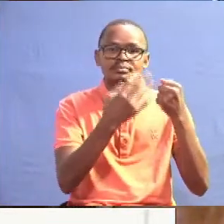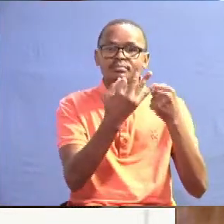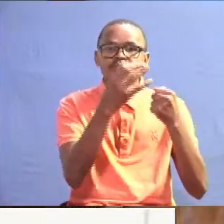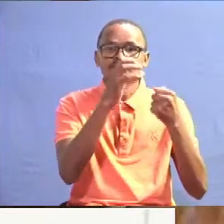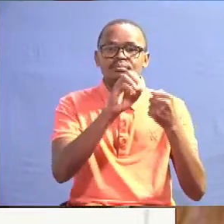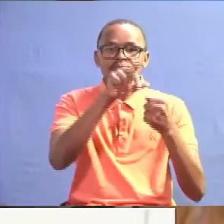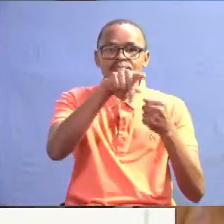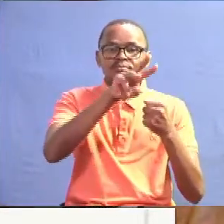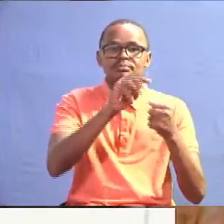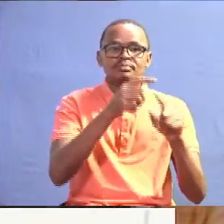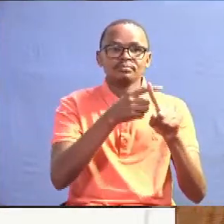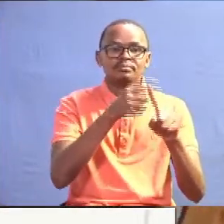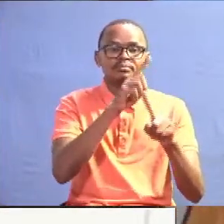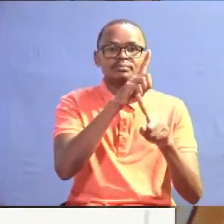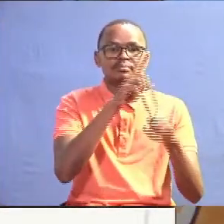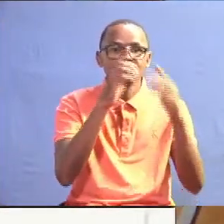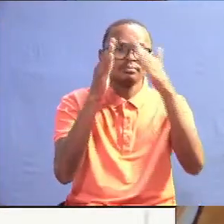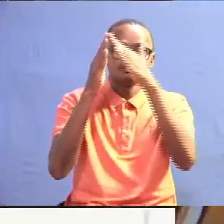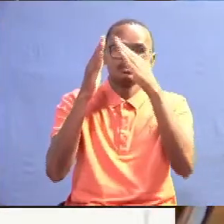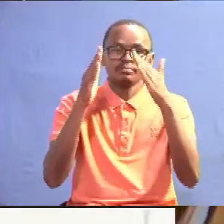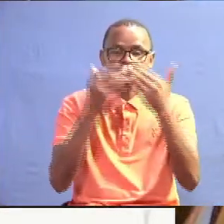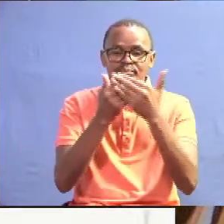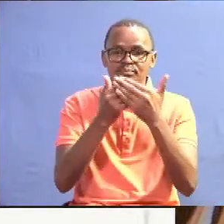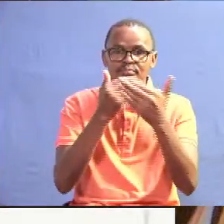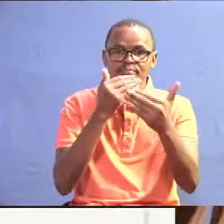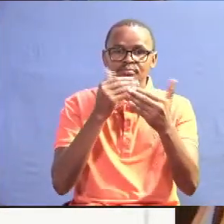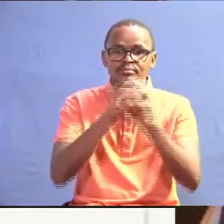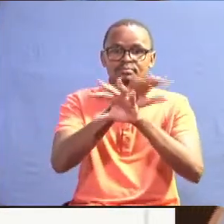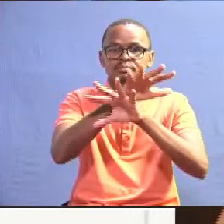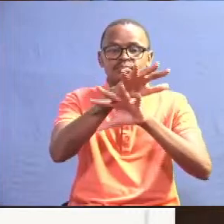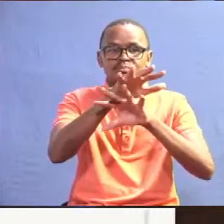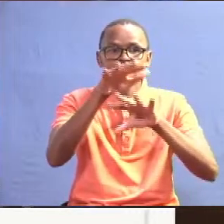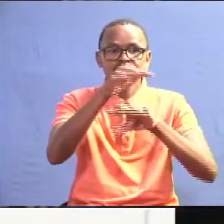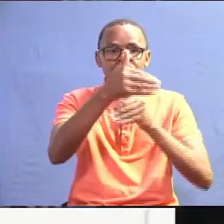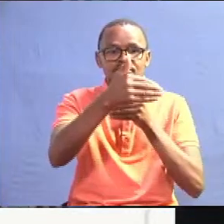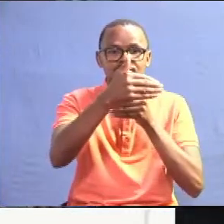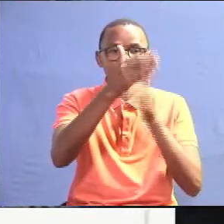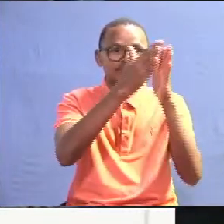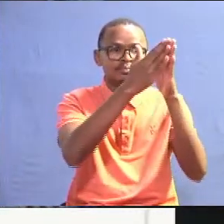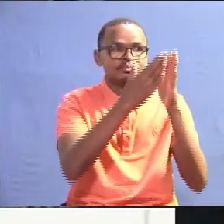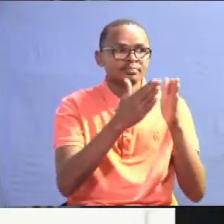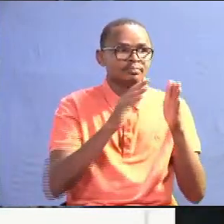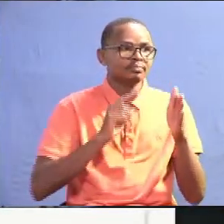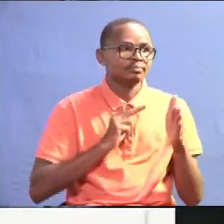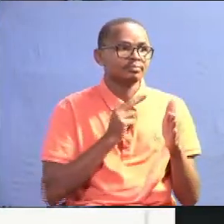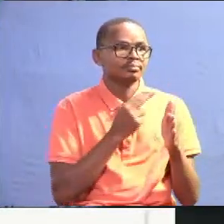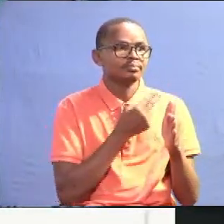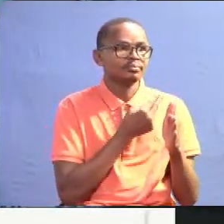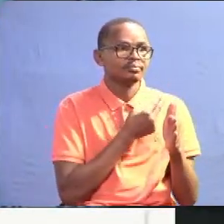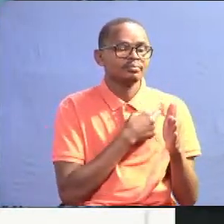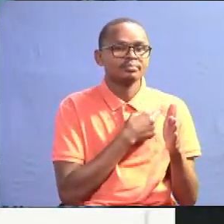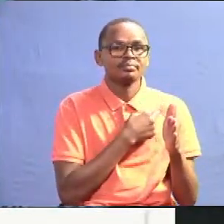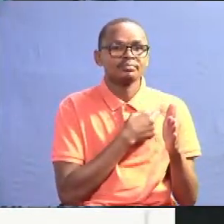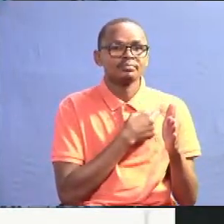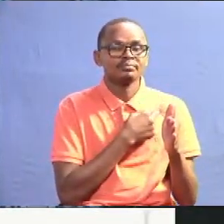p.m. from one of the timber houses before it spread to the nearby houses. Sisi tulikuwa